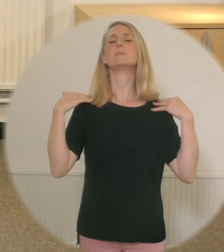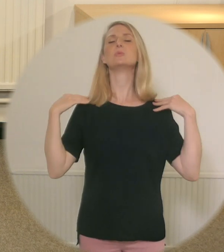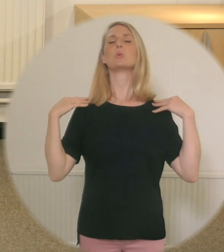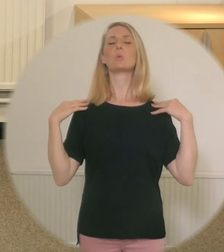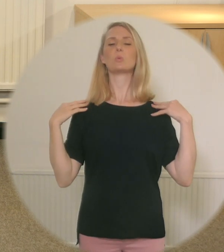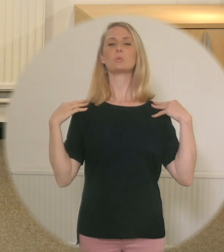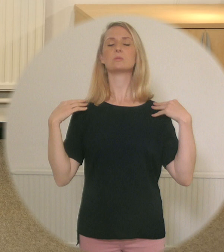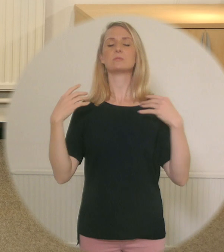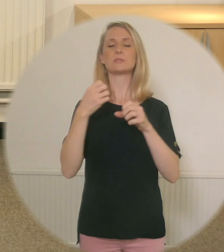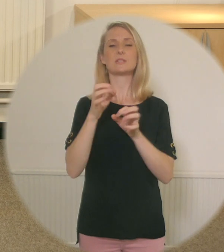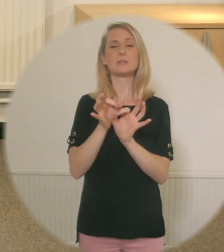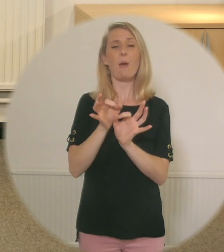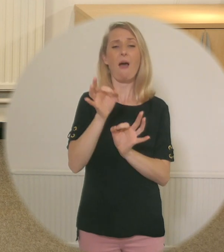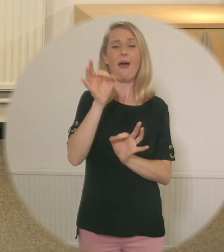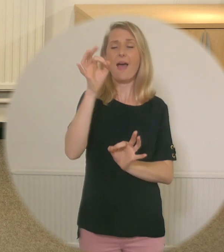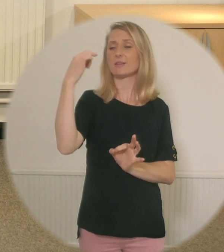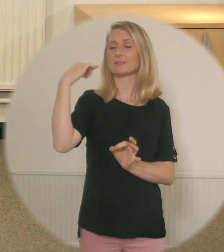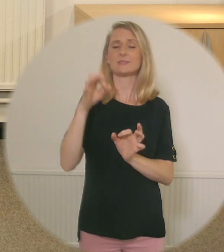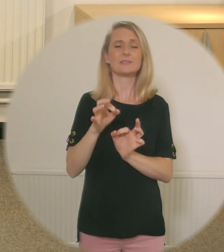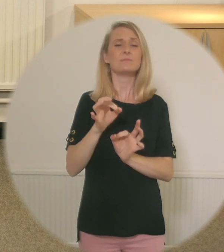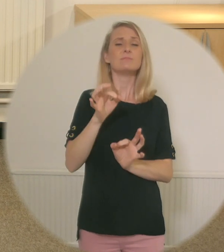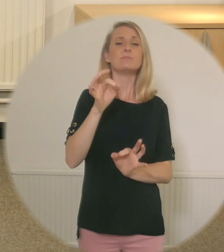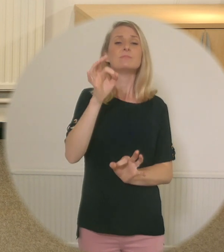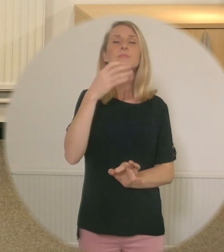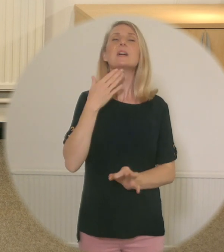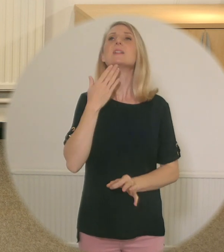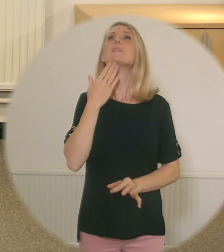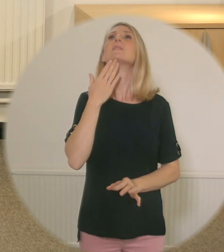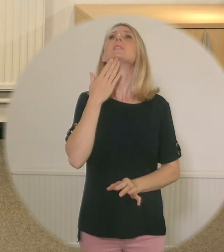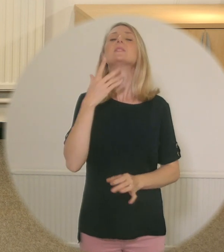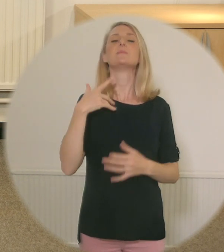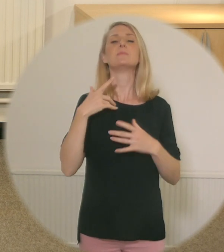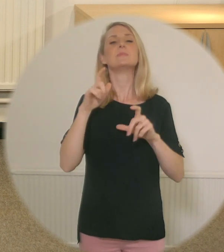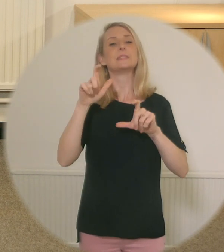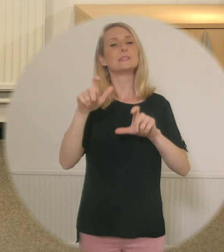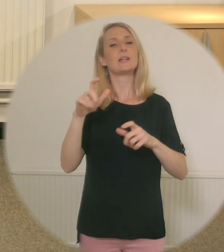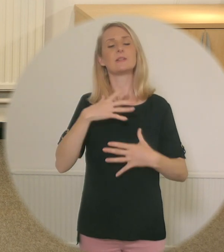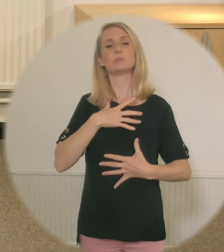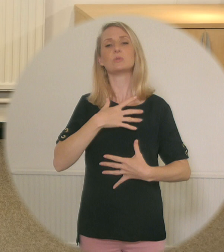your spine, lifting the chin, and breathing here.